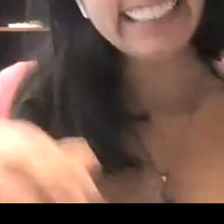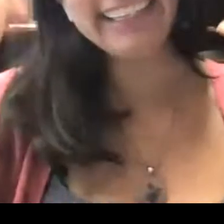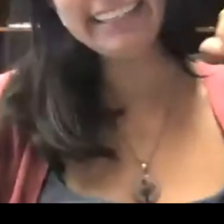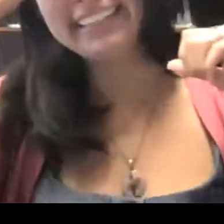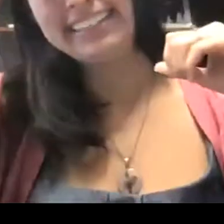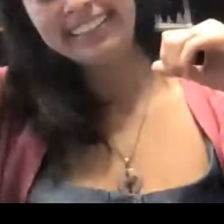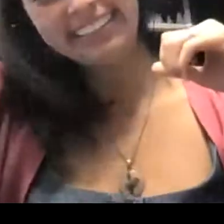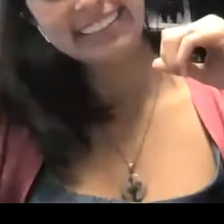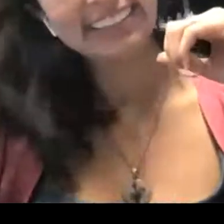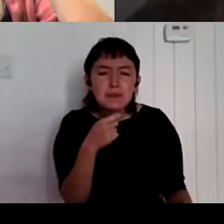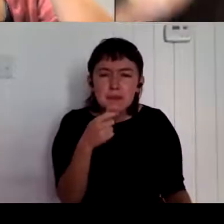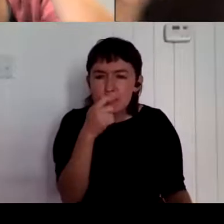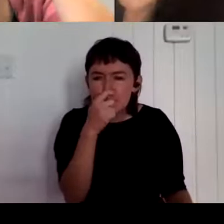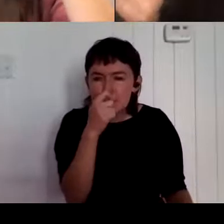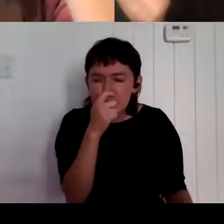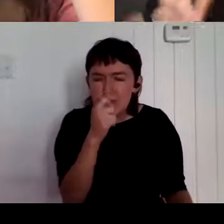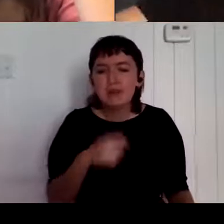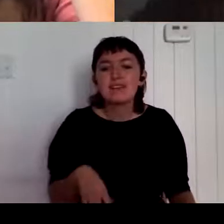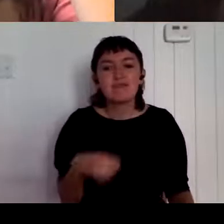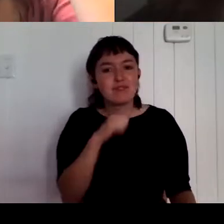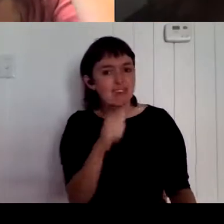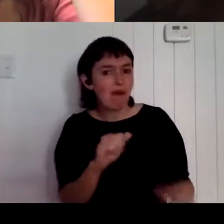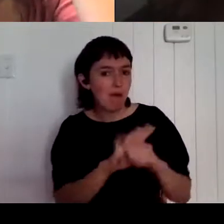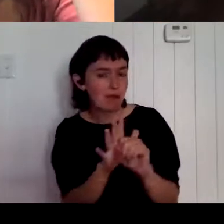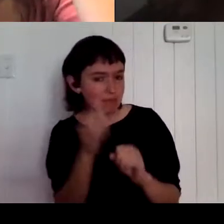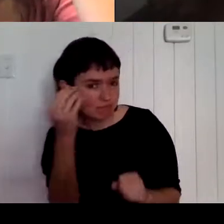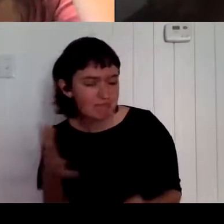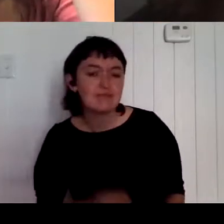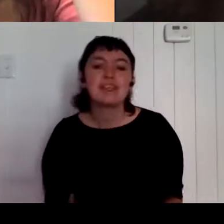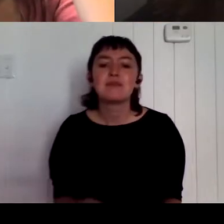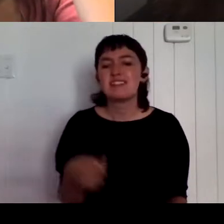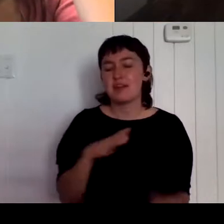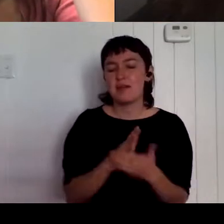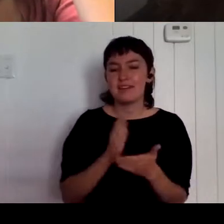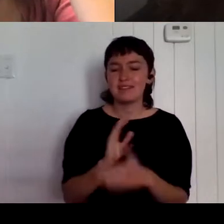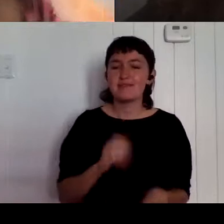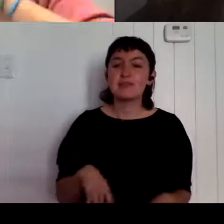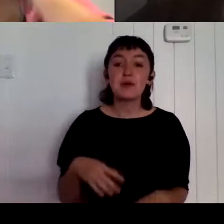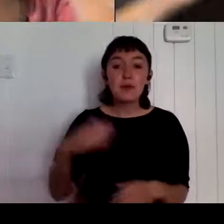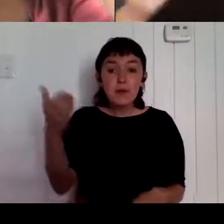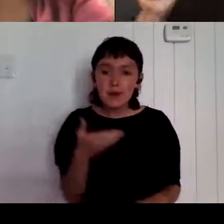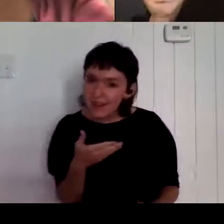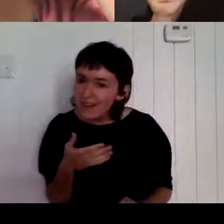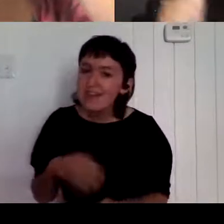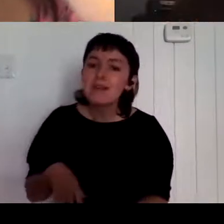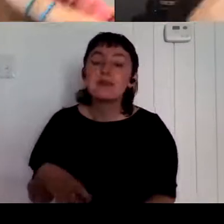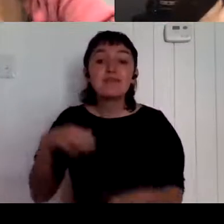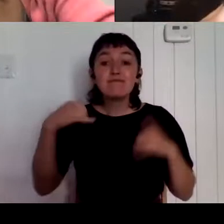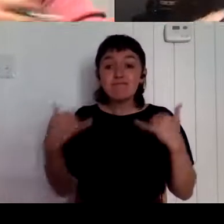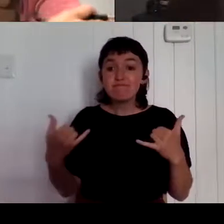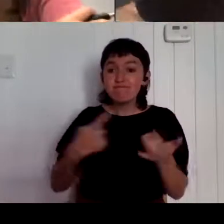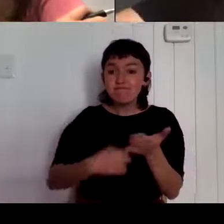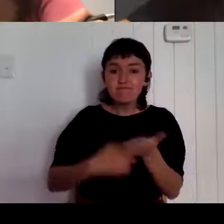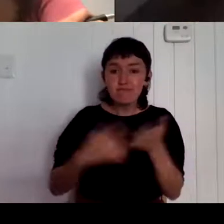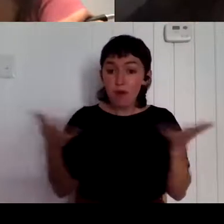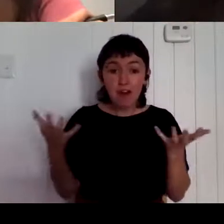it's all right. I'm so glad that you're all here. Skype a Scientist Live today. We are going to be talking about invertebrates, which are my